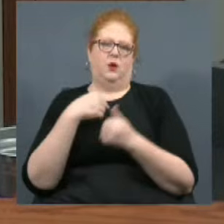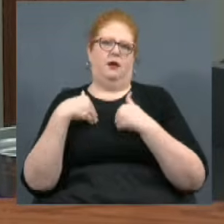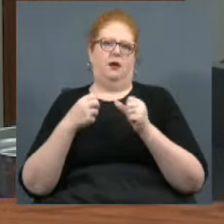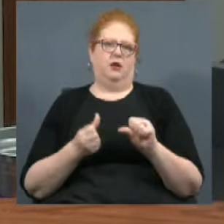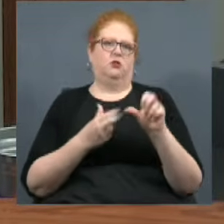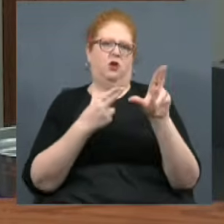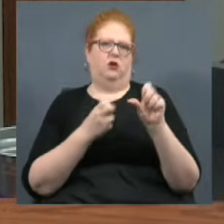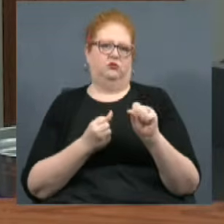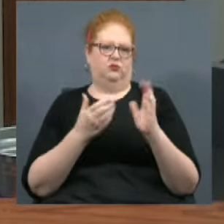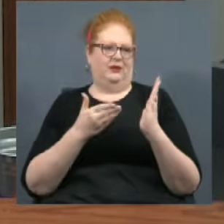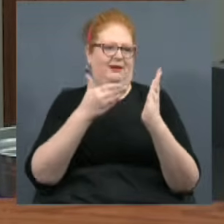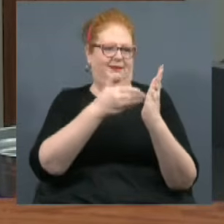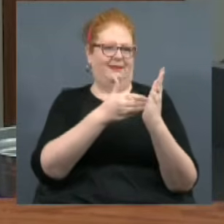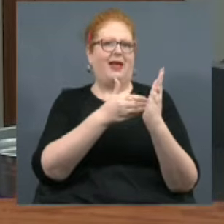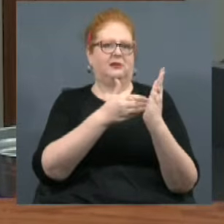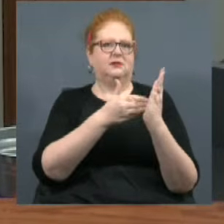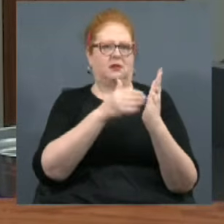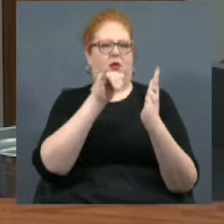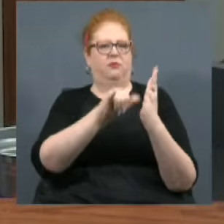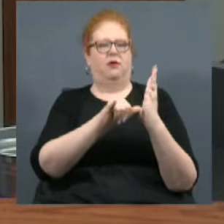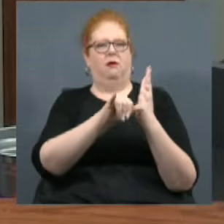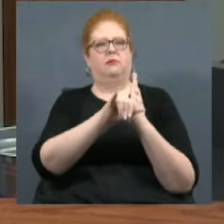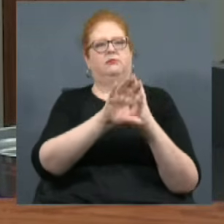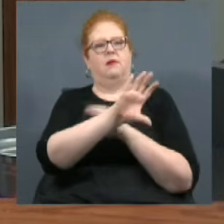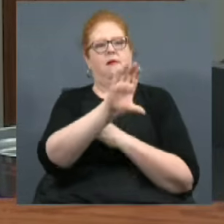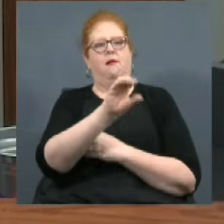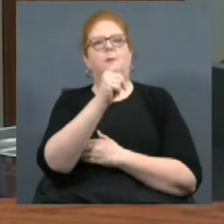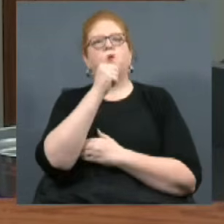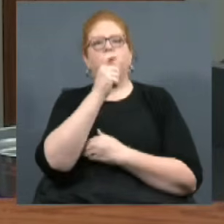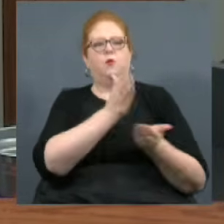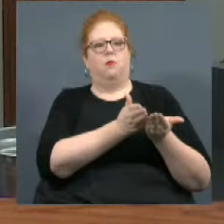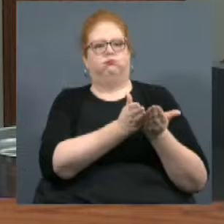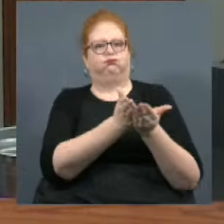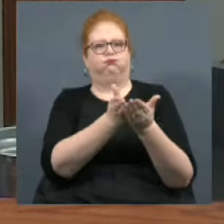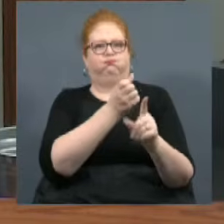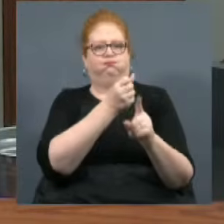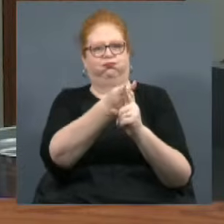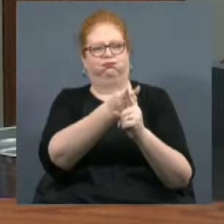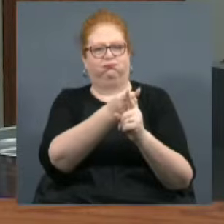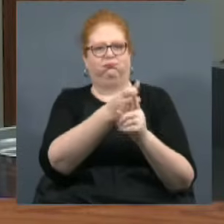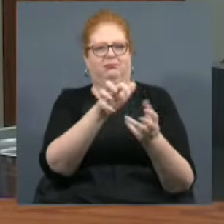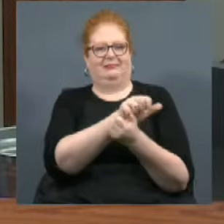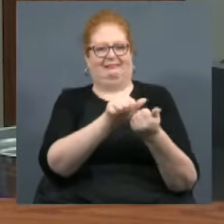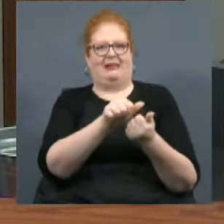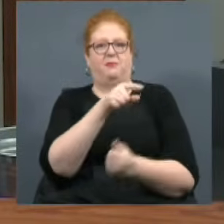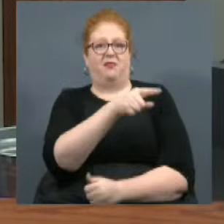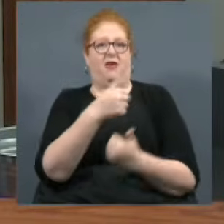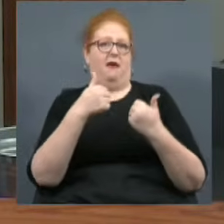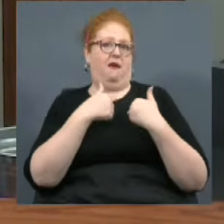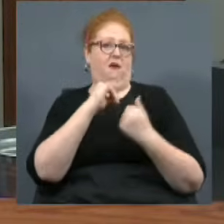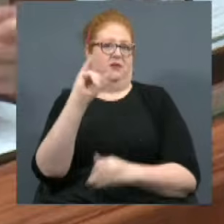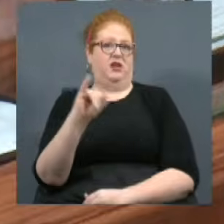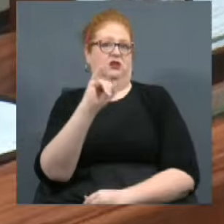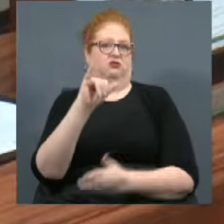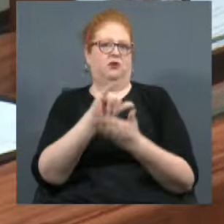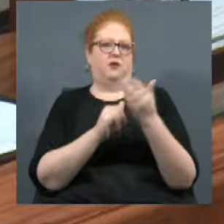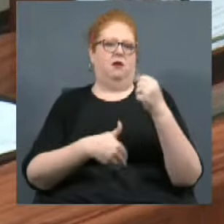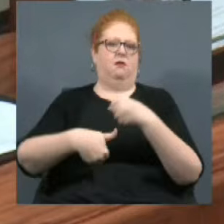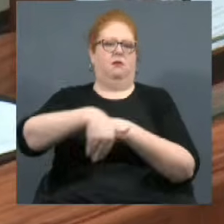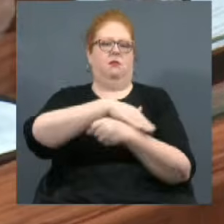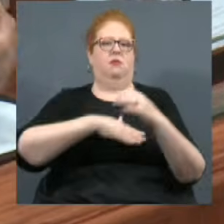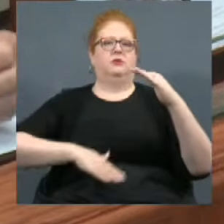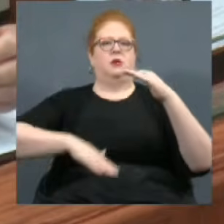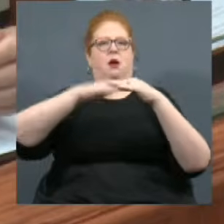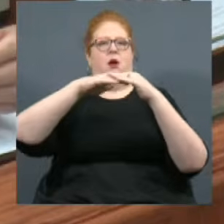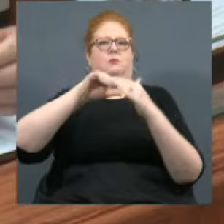the entity that caused the damage. They have insurance up to $10 million, correct? Right. They